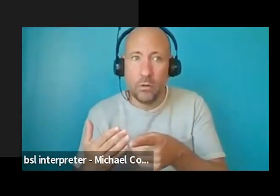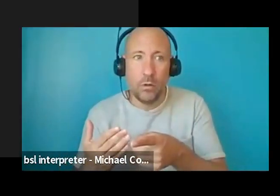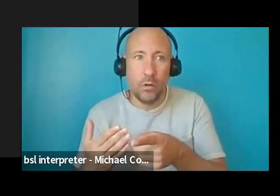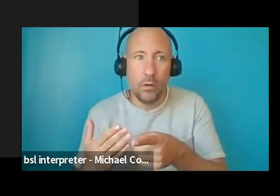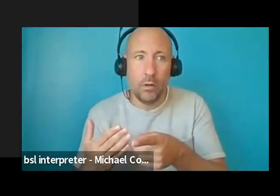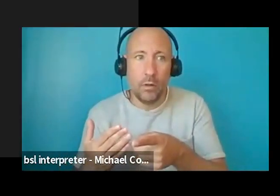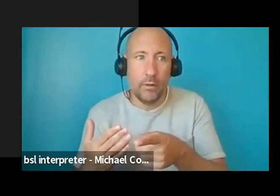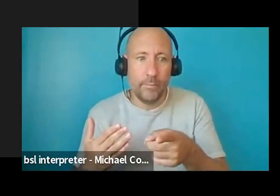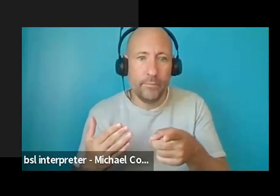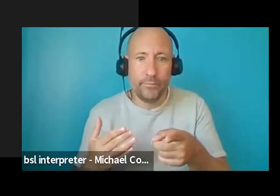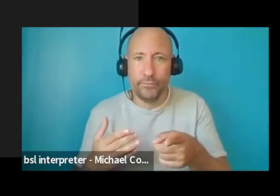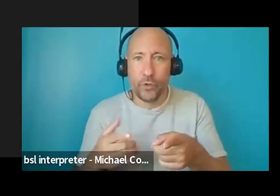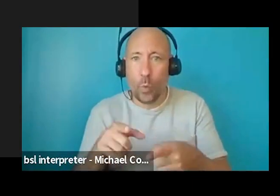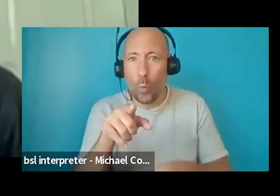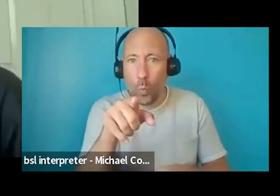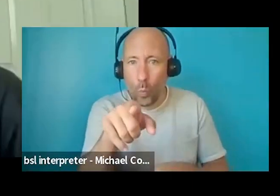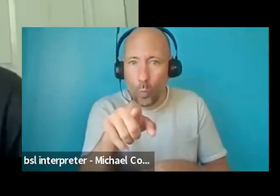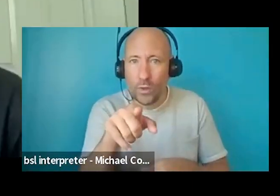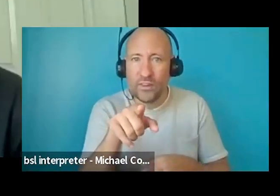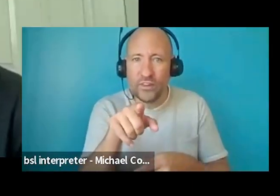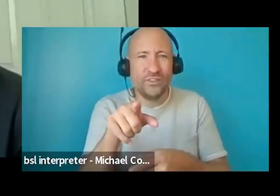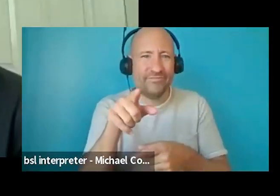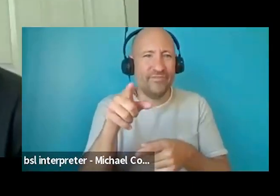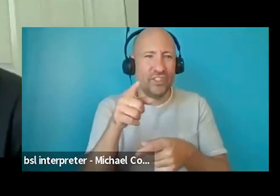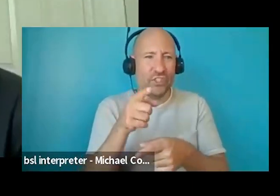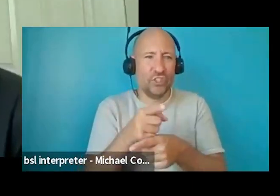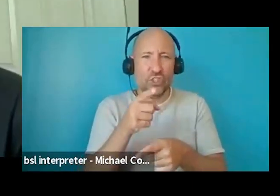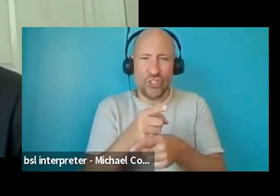it's in the chat. Oh, right. Okay, thank you.